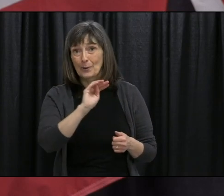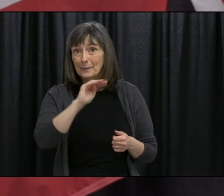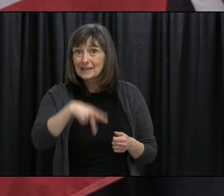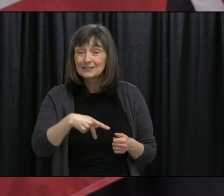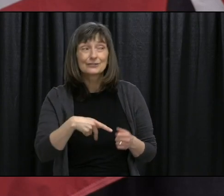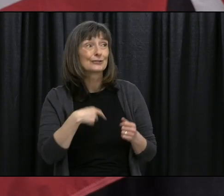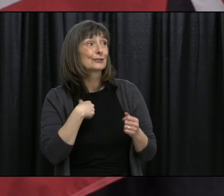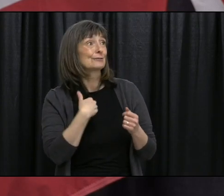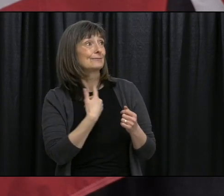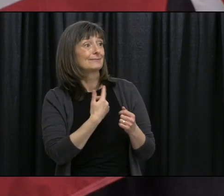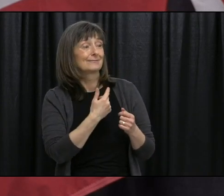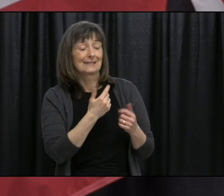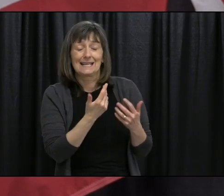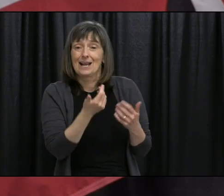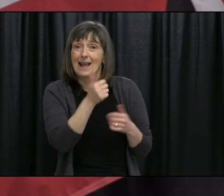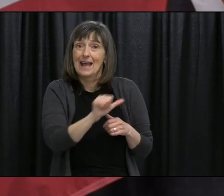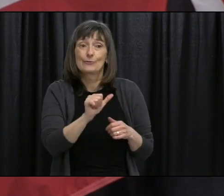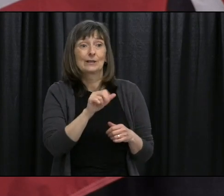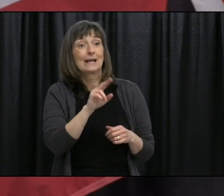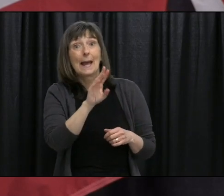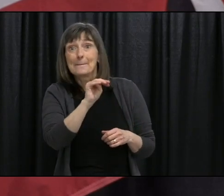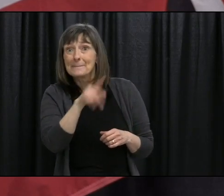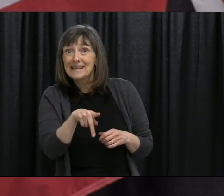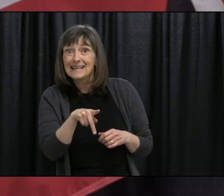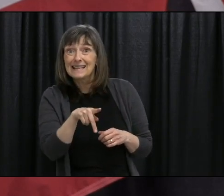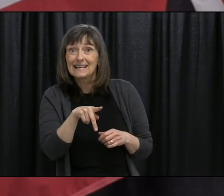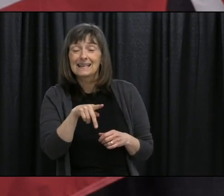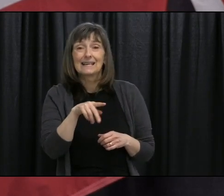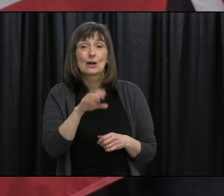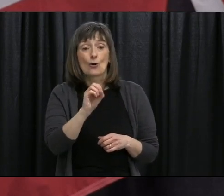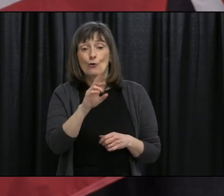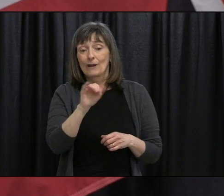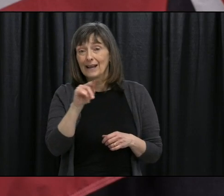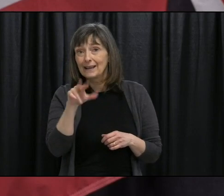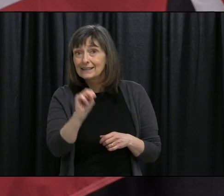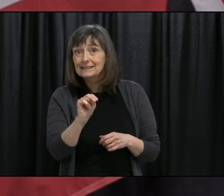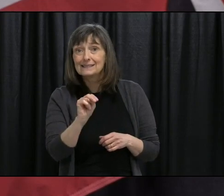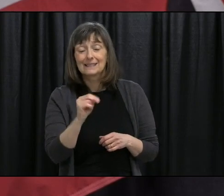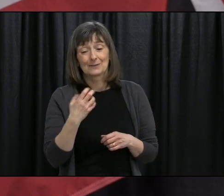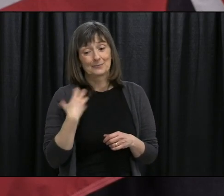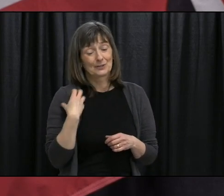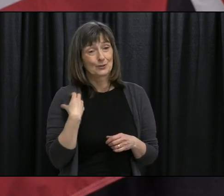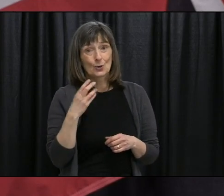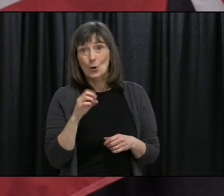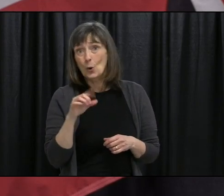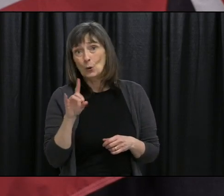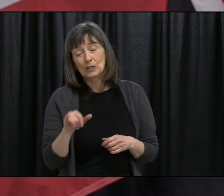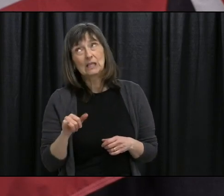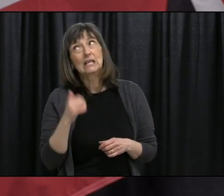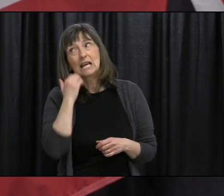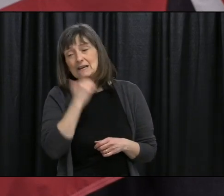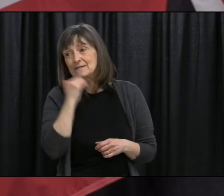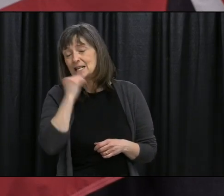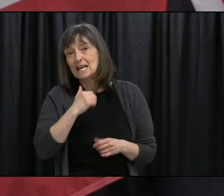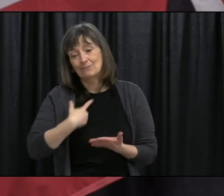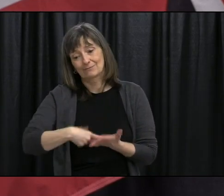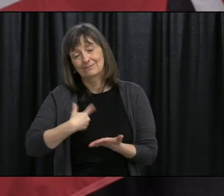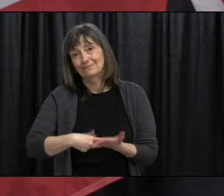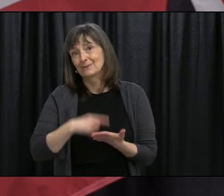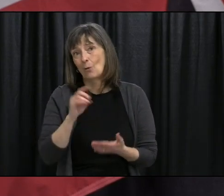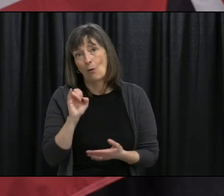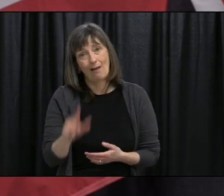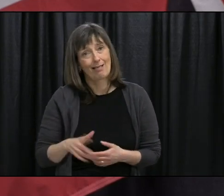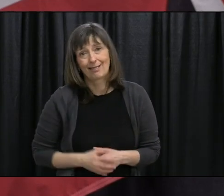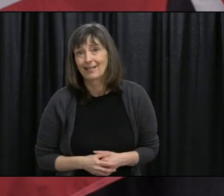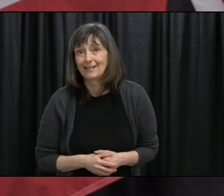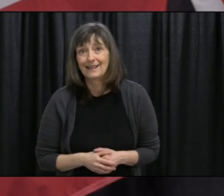Natural Resources, our own MP, Minister Seamus O'Regan on this. Minister Cody and I are talking literally every day on this very issue.